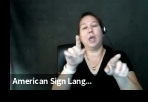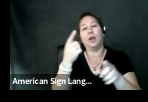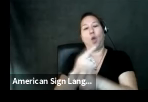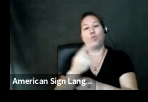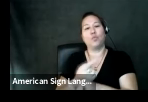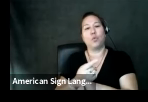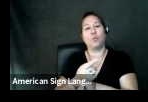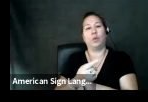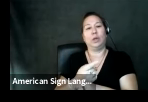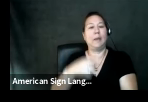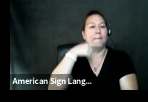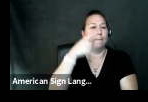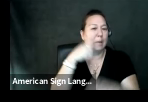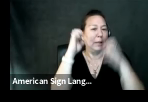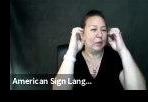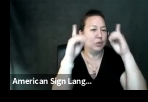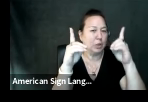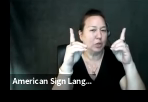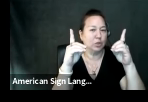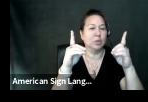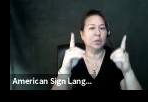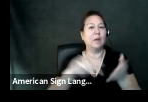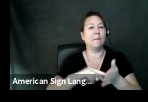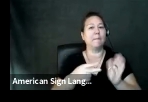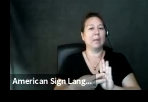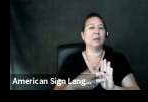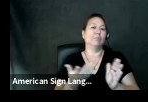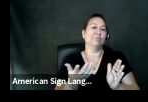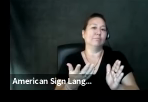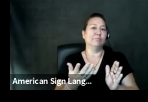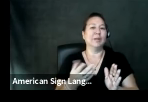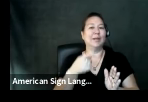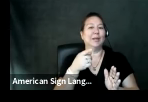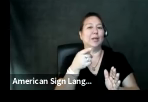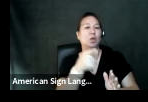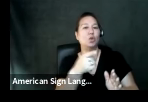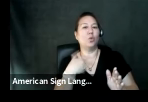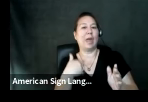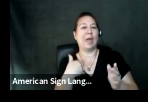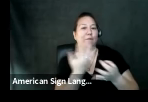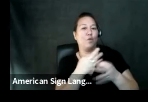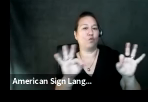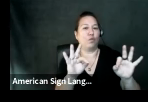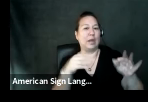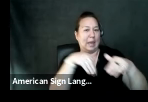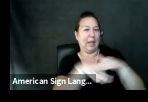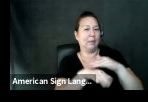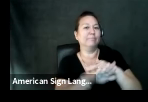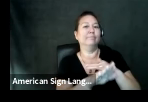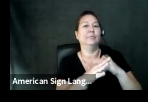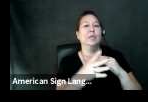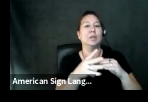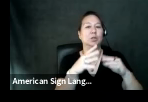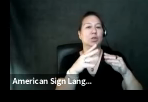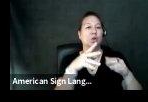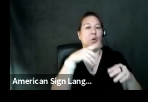discussed in a meeting about your child if they have an IEP, and it falls under the IDEA law, and it's